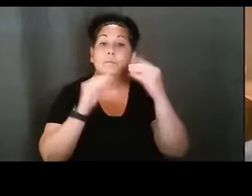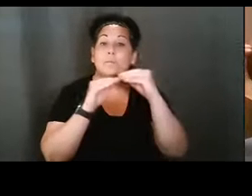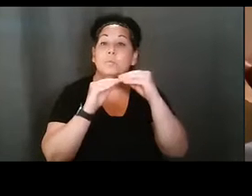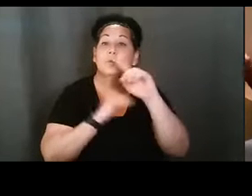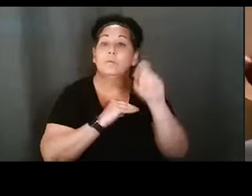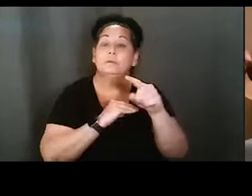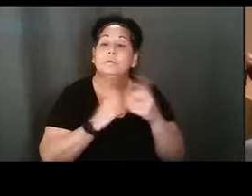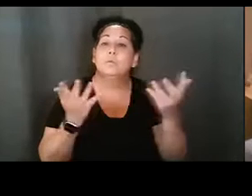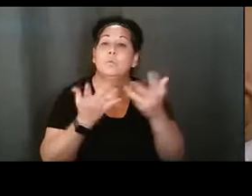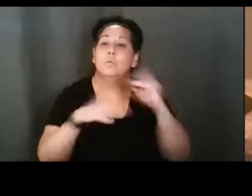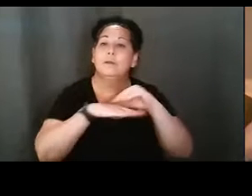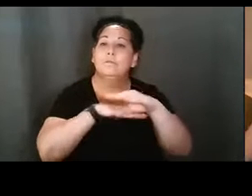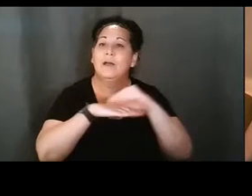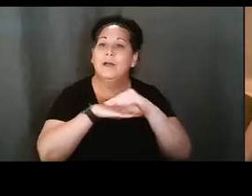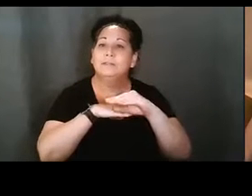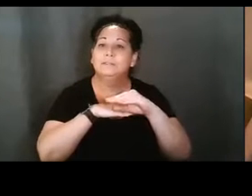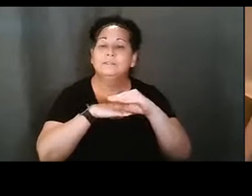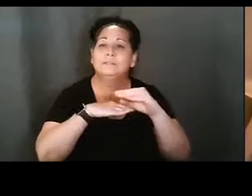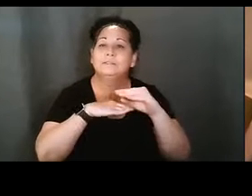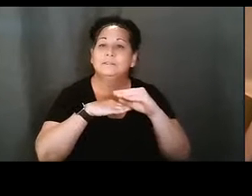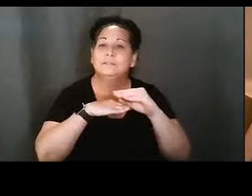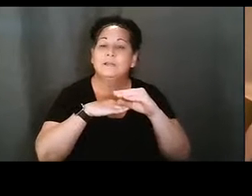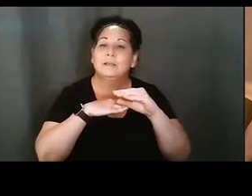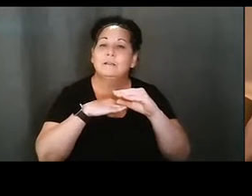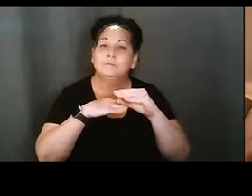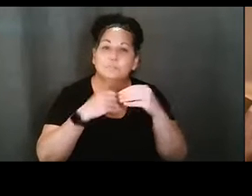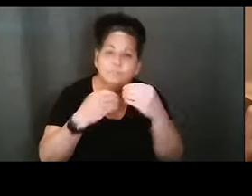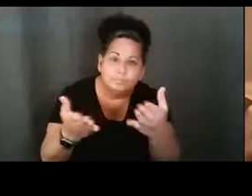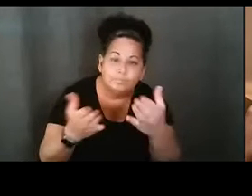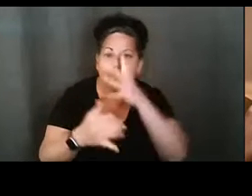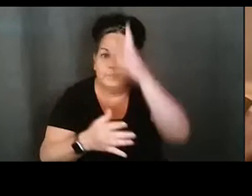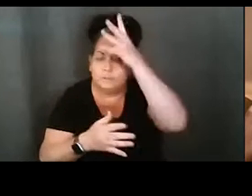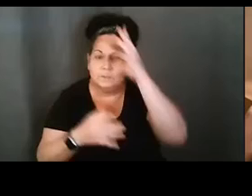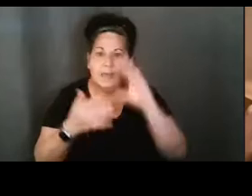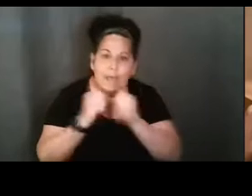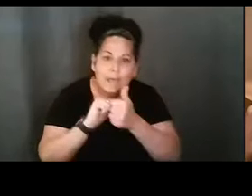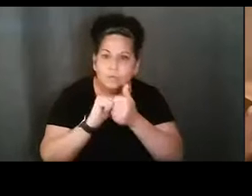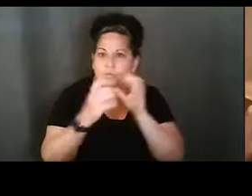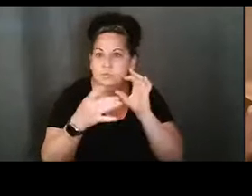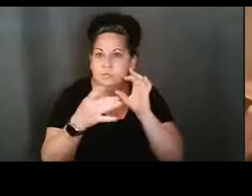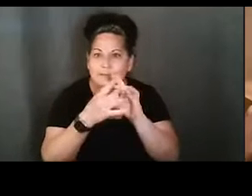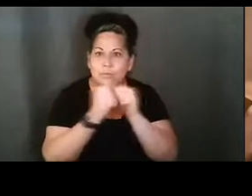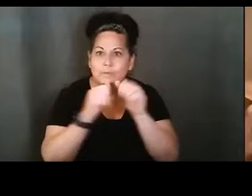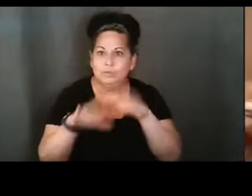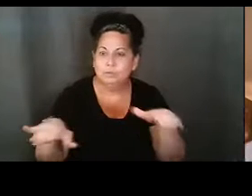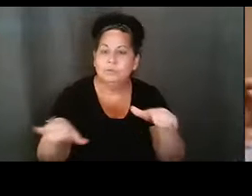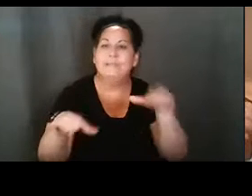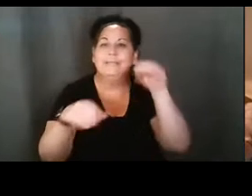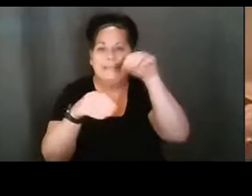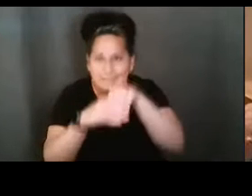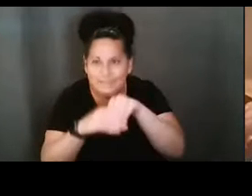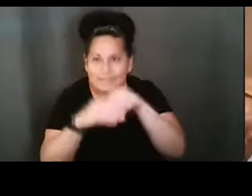you give parents on how to connect with their children in a virtual learning setting? I think you've touched on that some, but